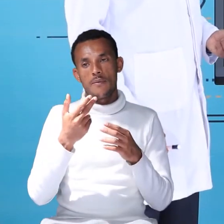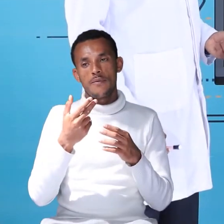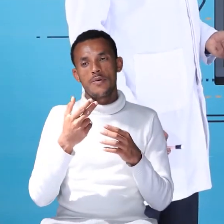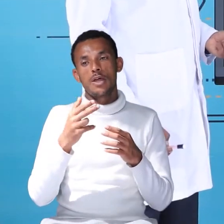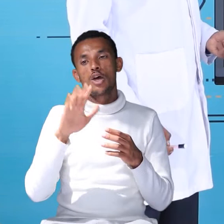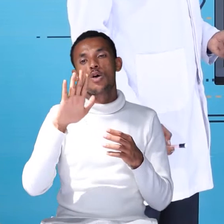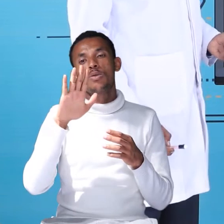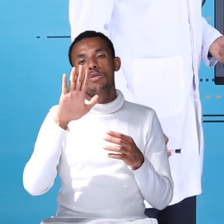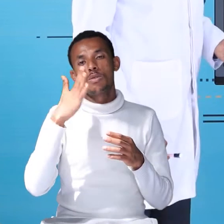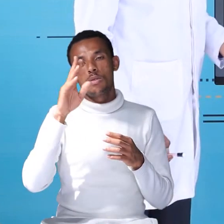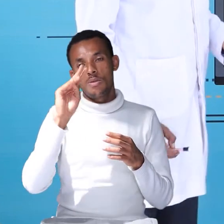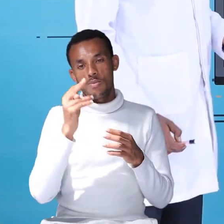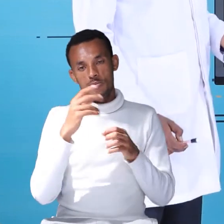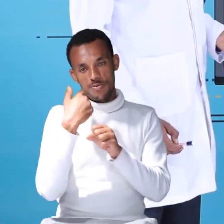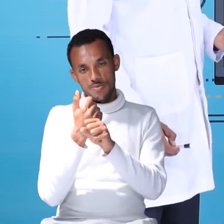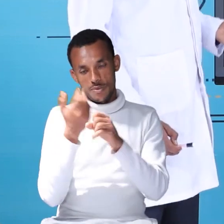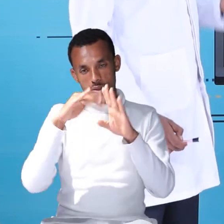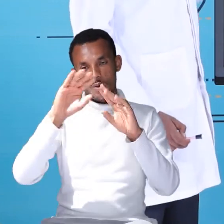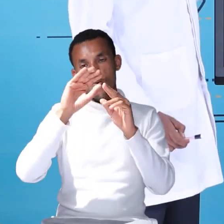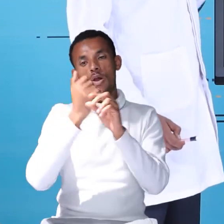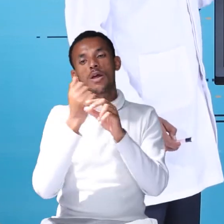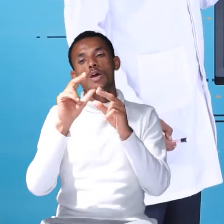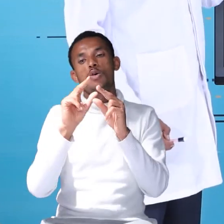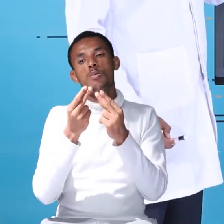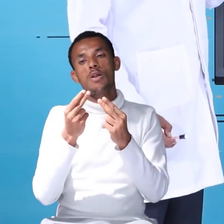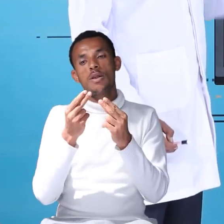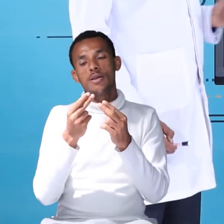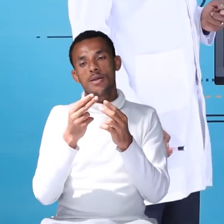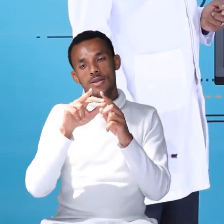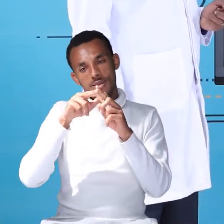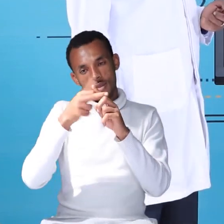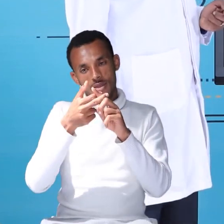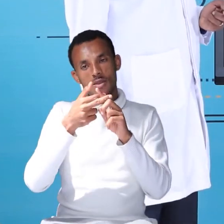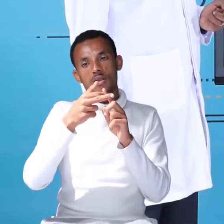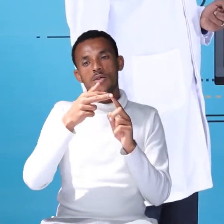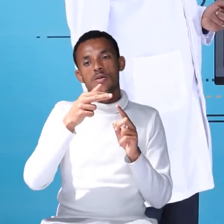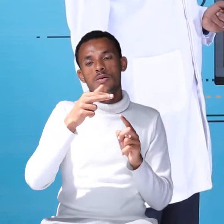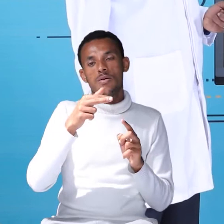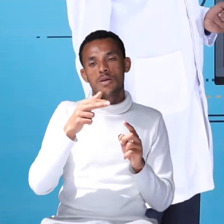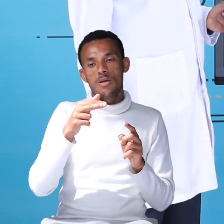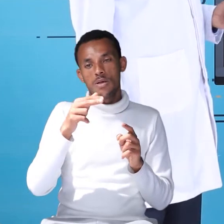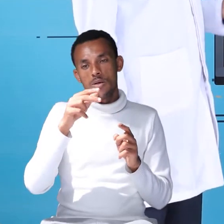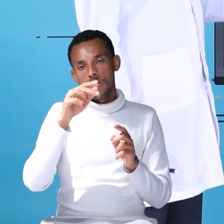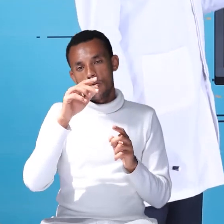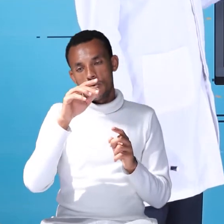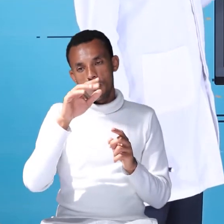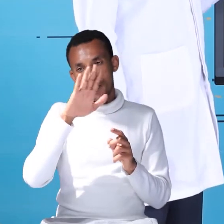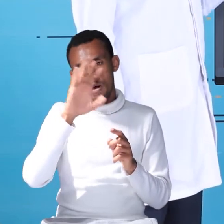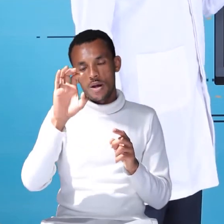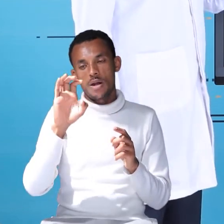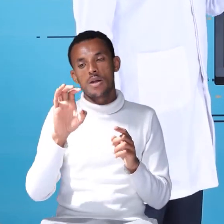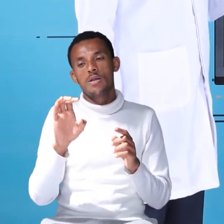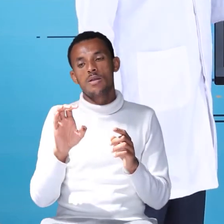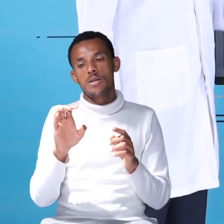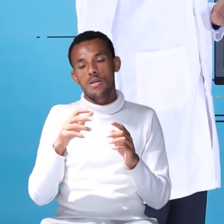repairs are working in a group and fixed 210 tires in a given day of the week. What is the rate